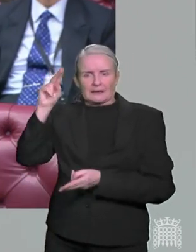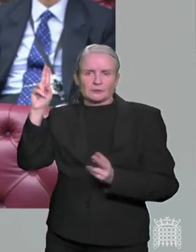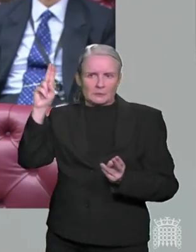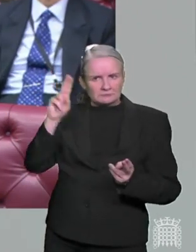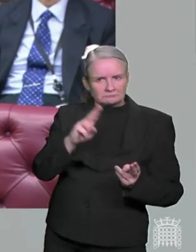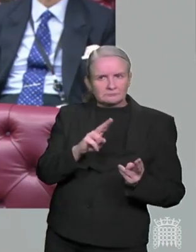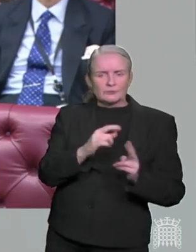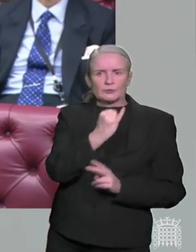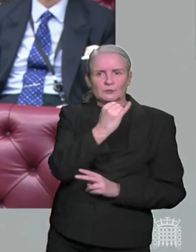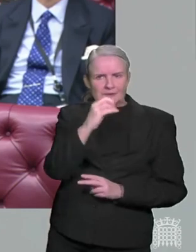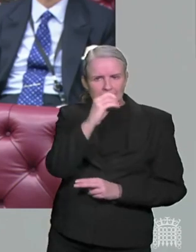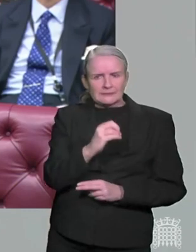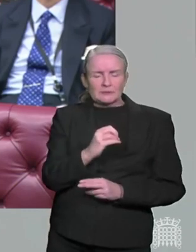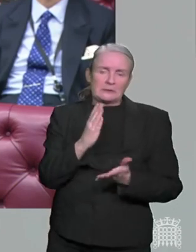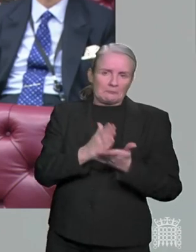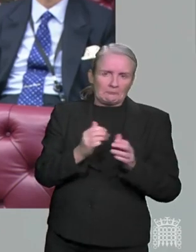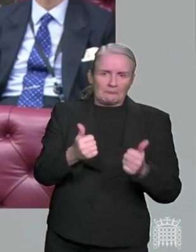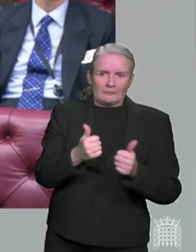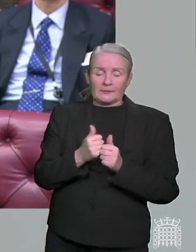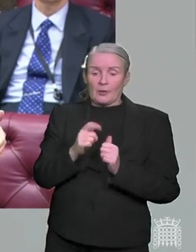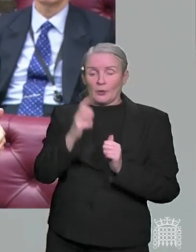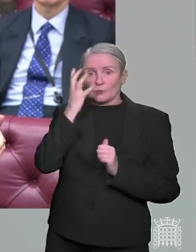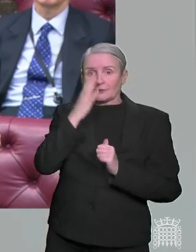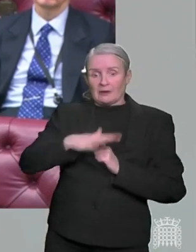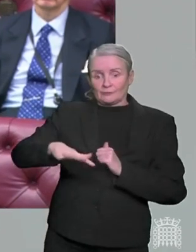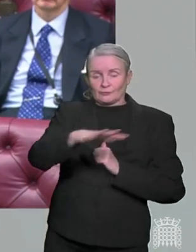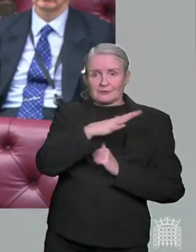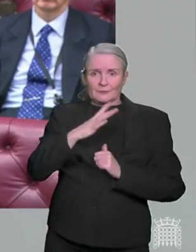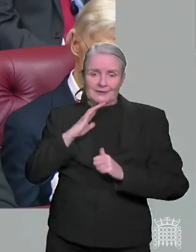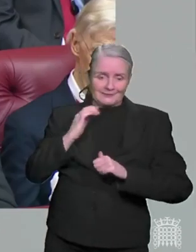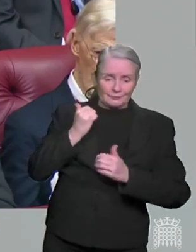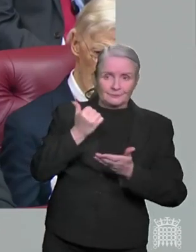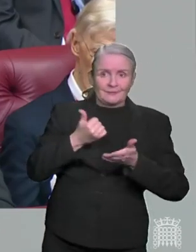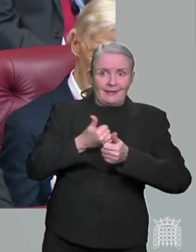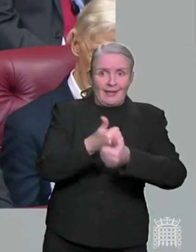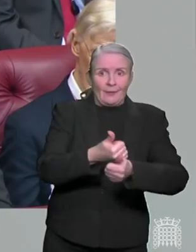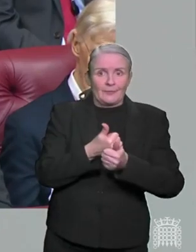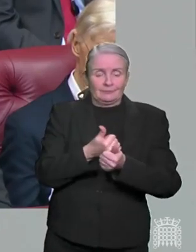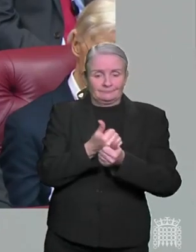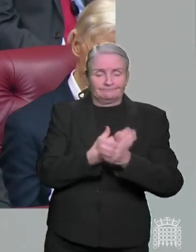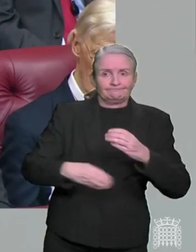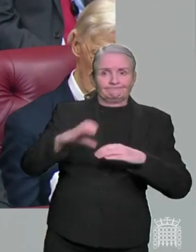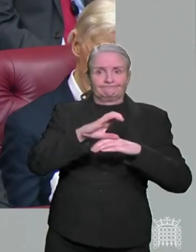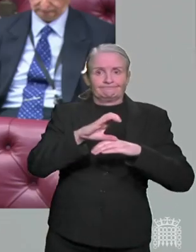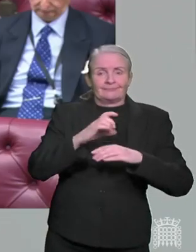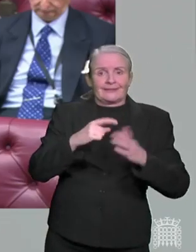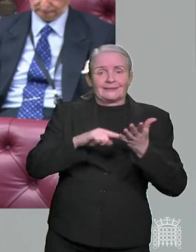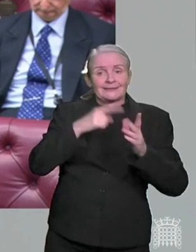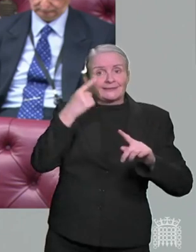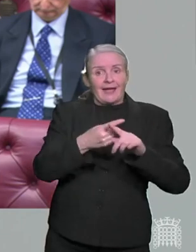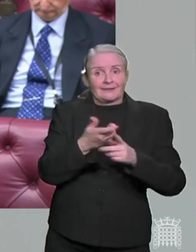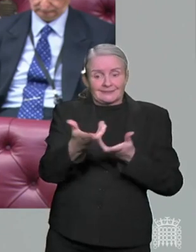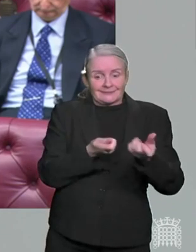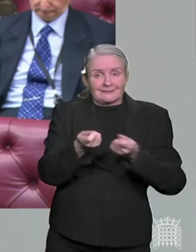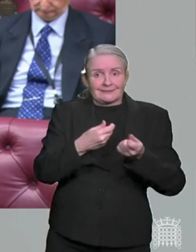do with these countries is actually help them to have better fiscal systems where they can raise their own taxes. And I know, noble